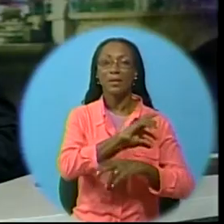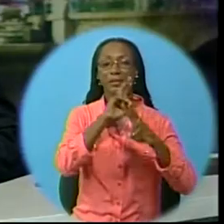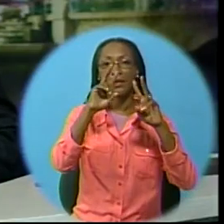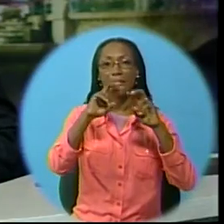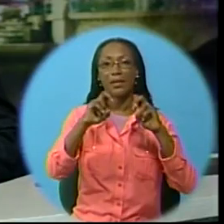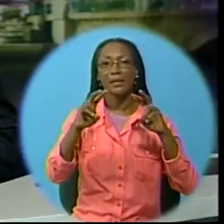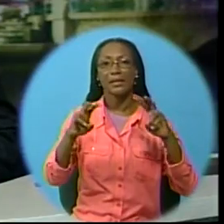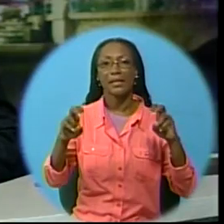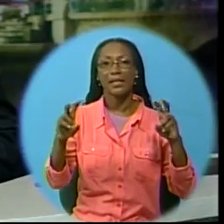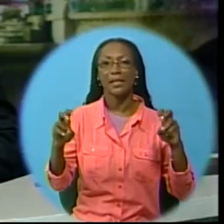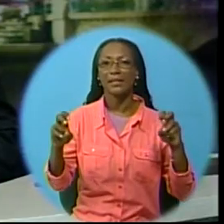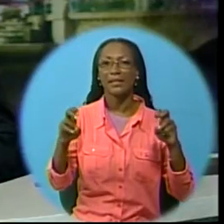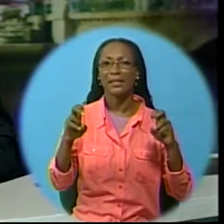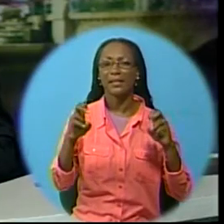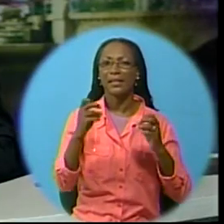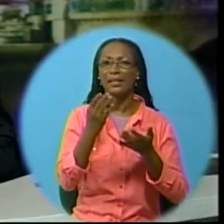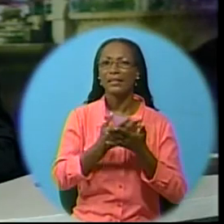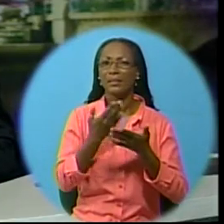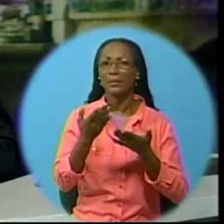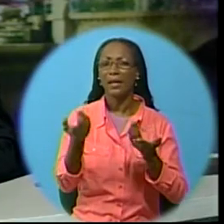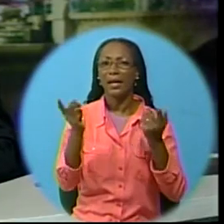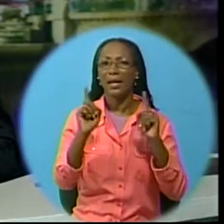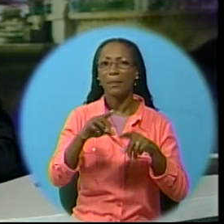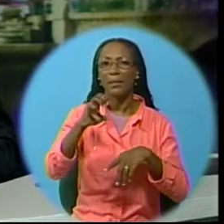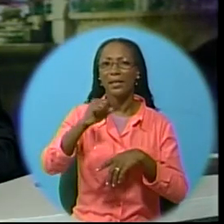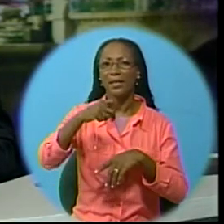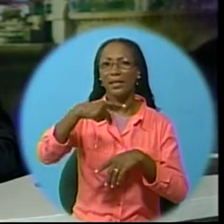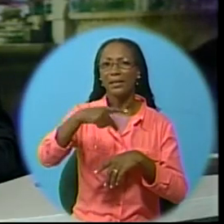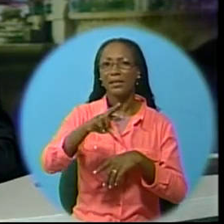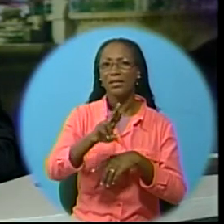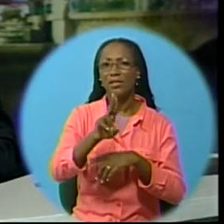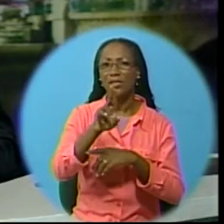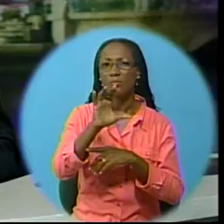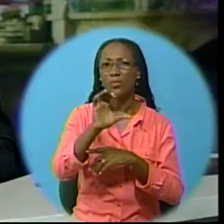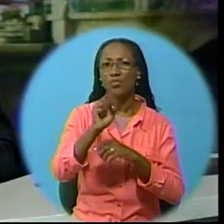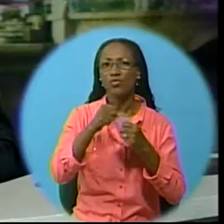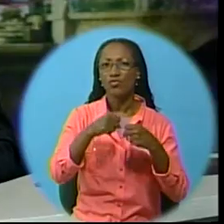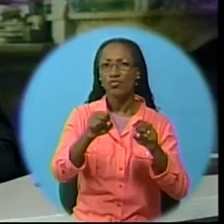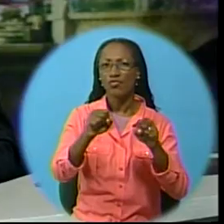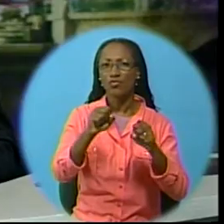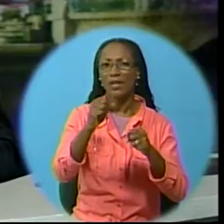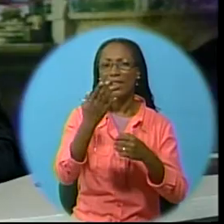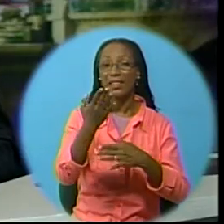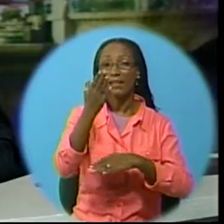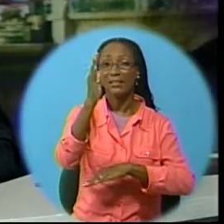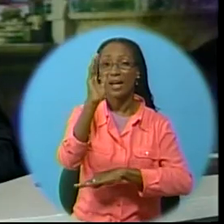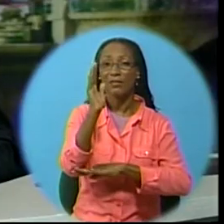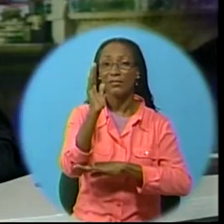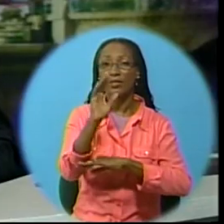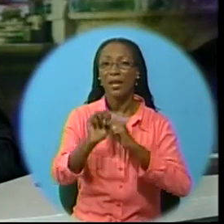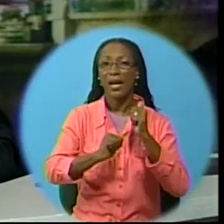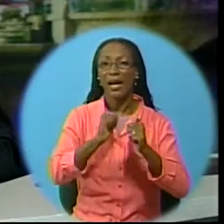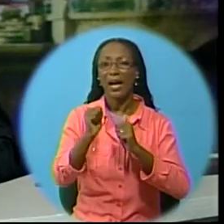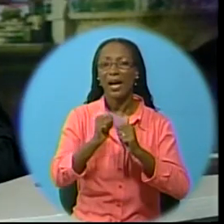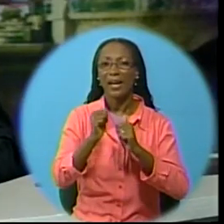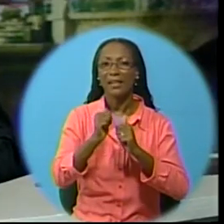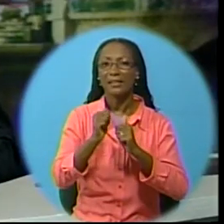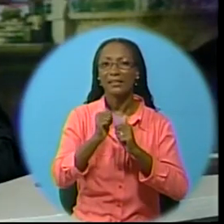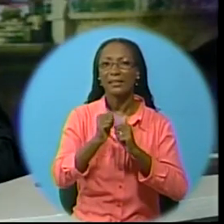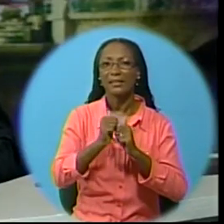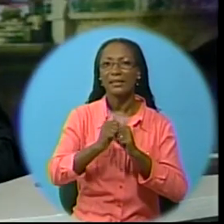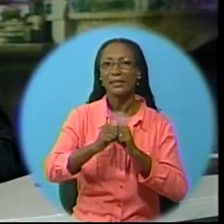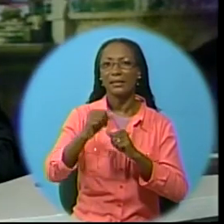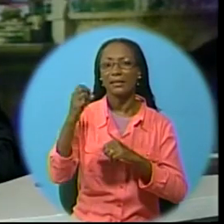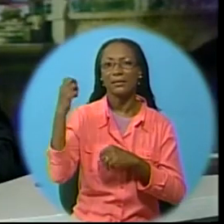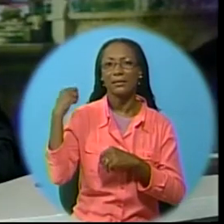out investigations into an incident at Spruce Street, Nelson Street, the city this afternoon. Acting Assistant Superintendent David